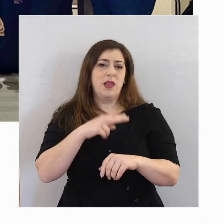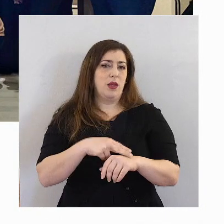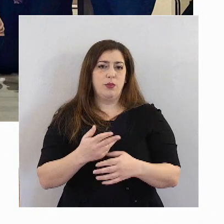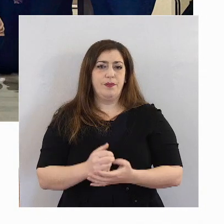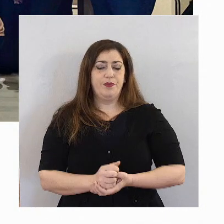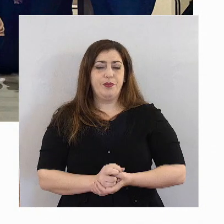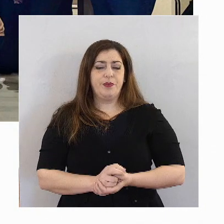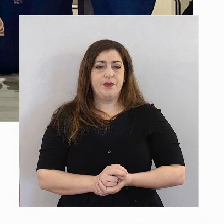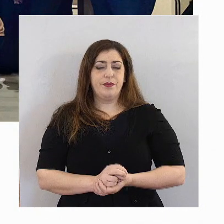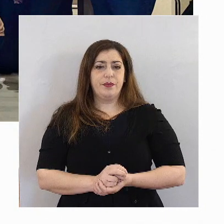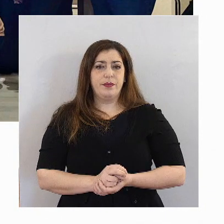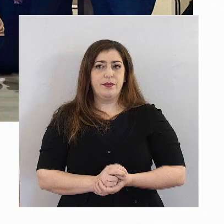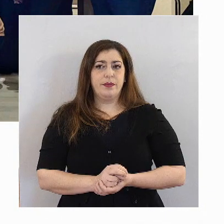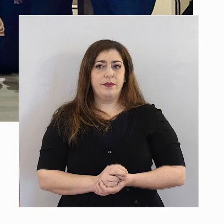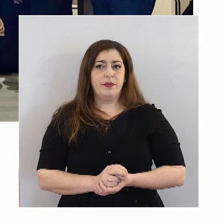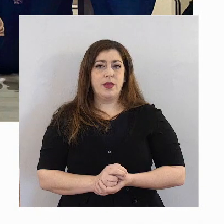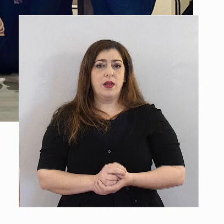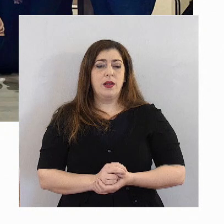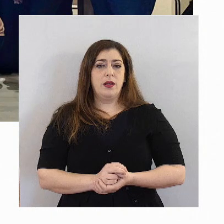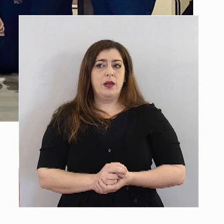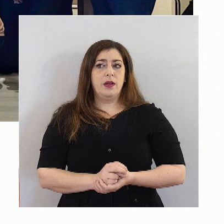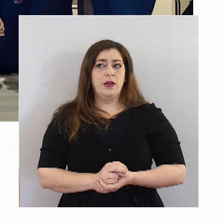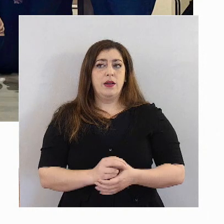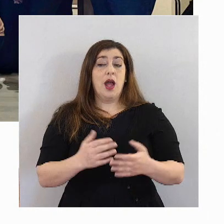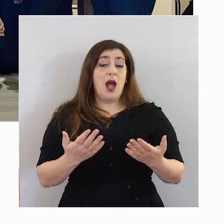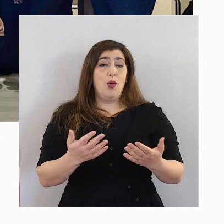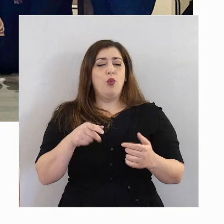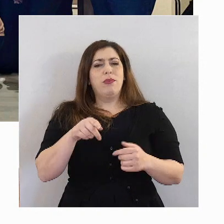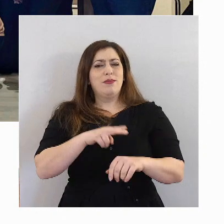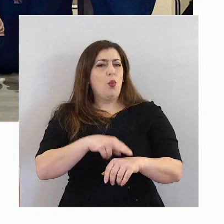the multidisciplinary team was able to follow this 3-day